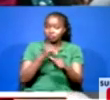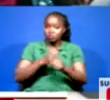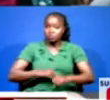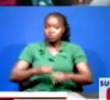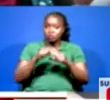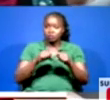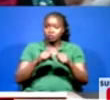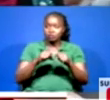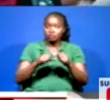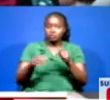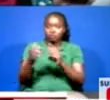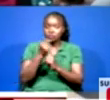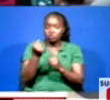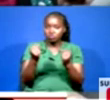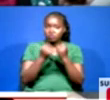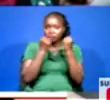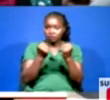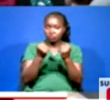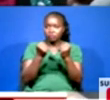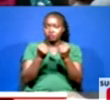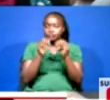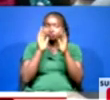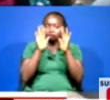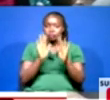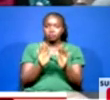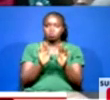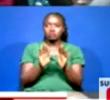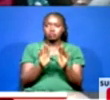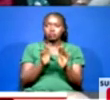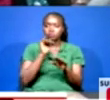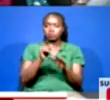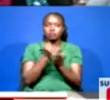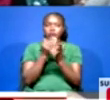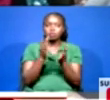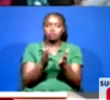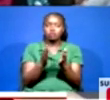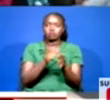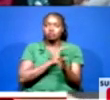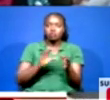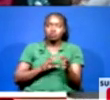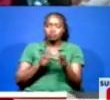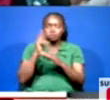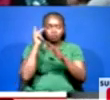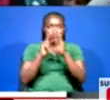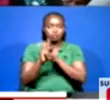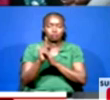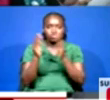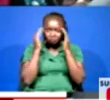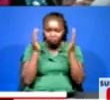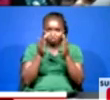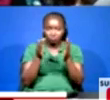to achieve that stability is important so that the officers in the commission can professionally focus their